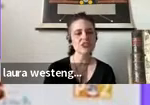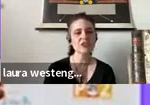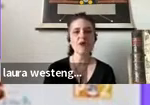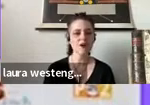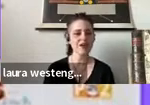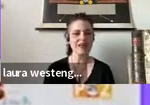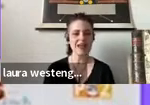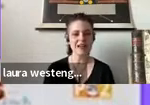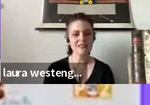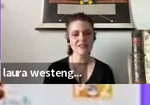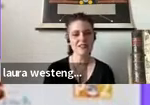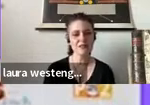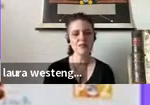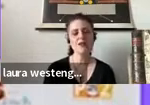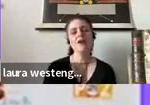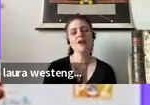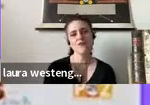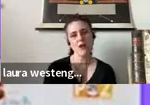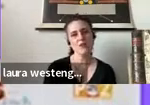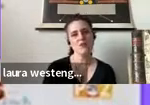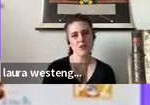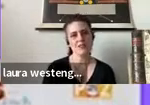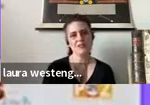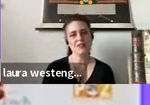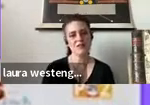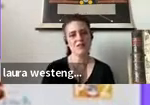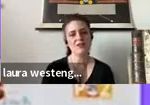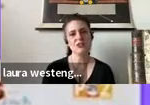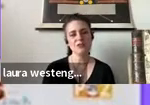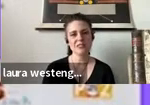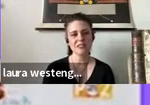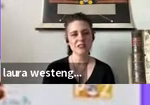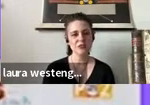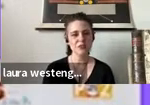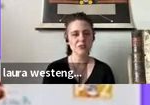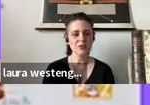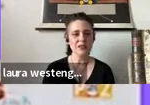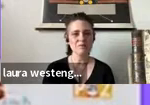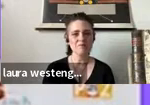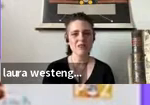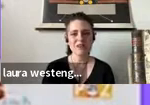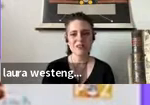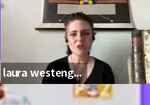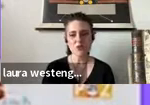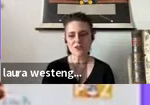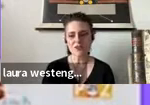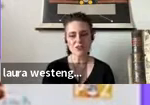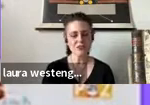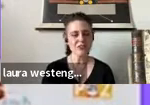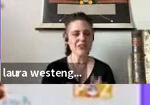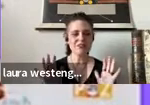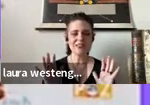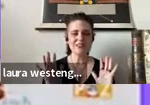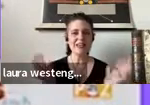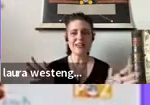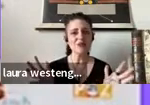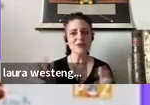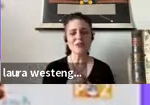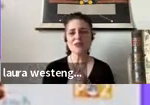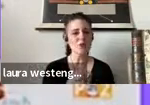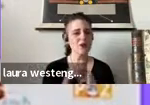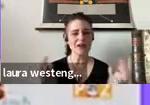celebrates scholarship, art, and activism from the voices of the LGBTQ community. So whether your gift